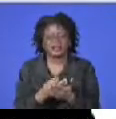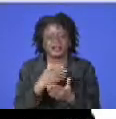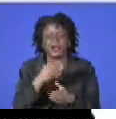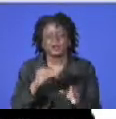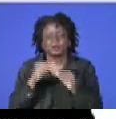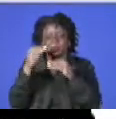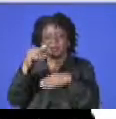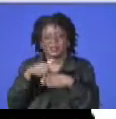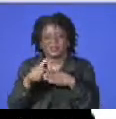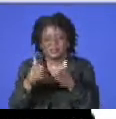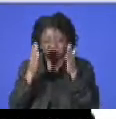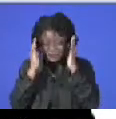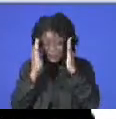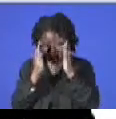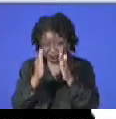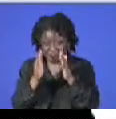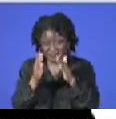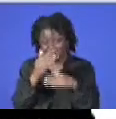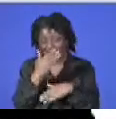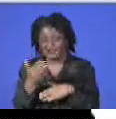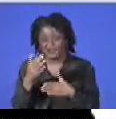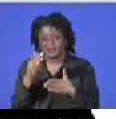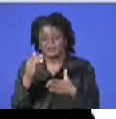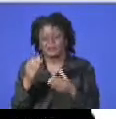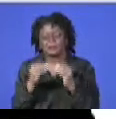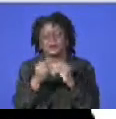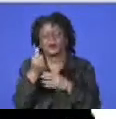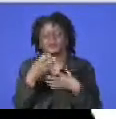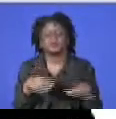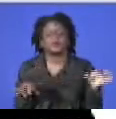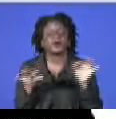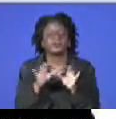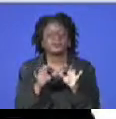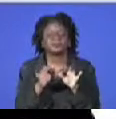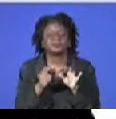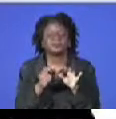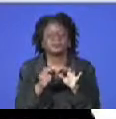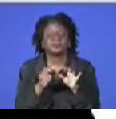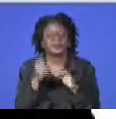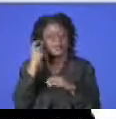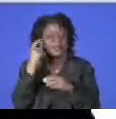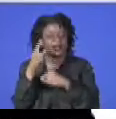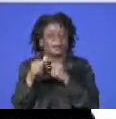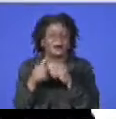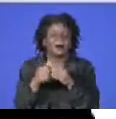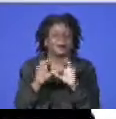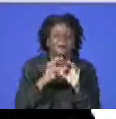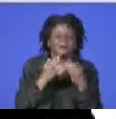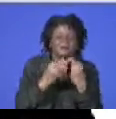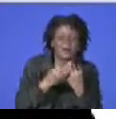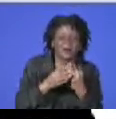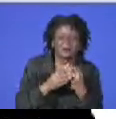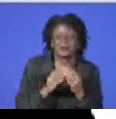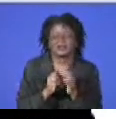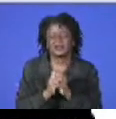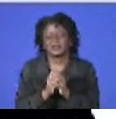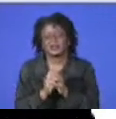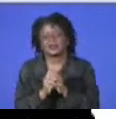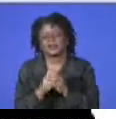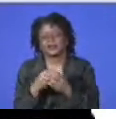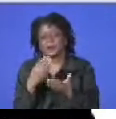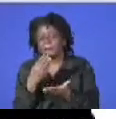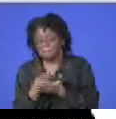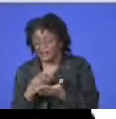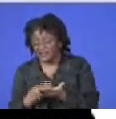in perspective the things that are most important. Thinking about family structure,